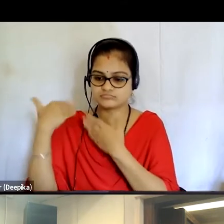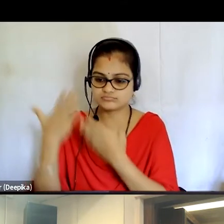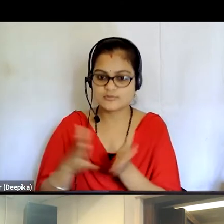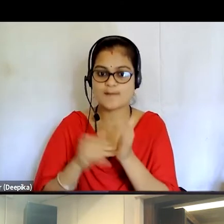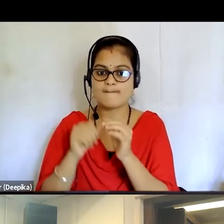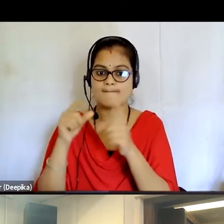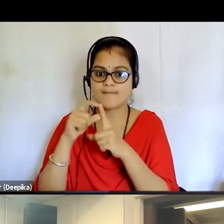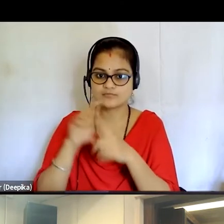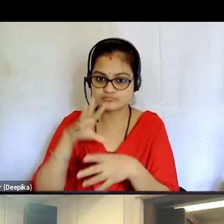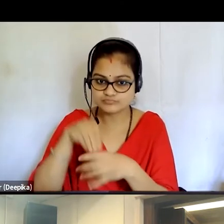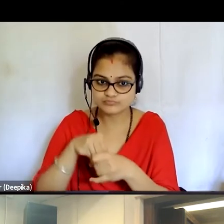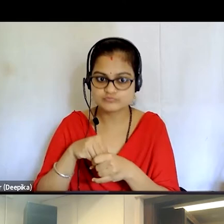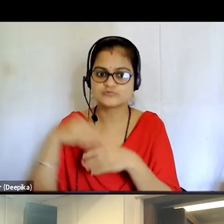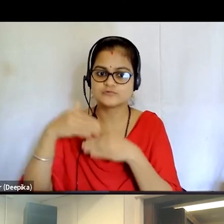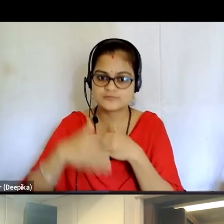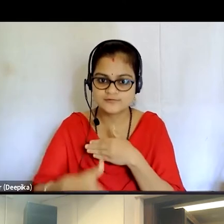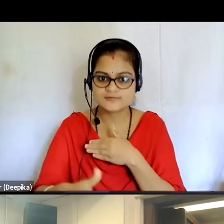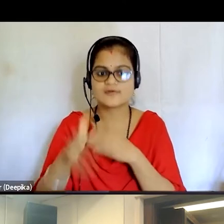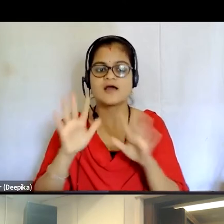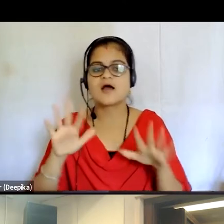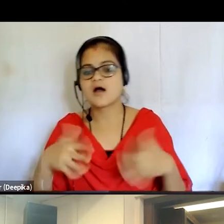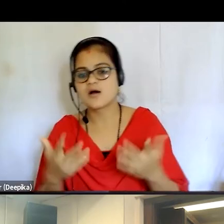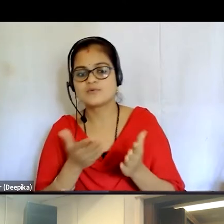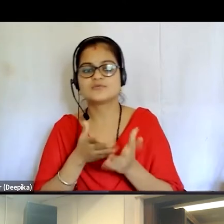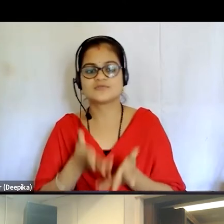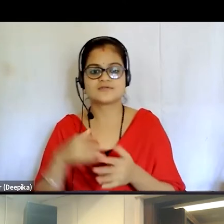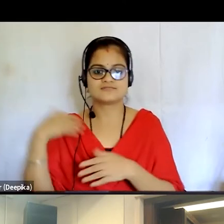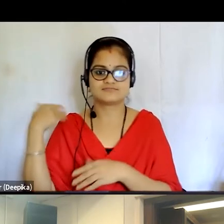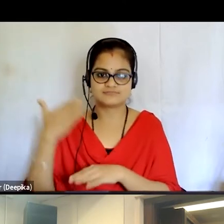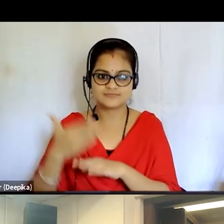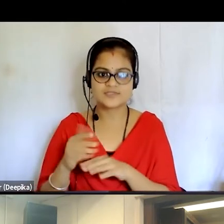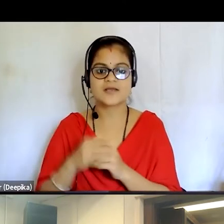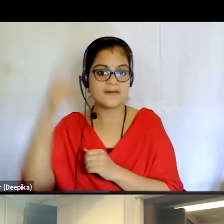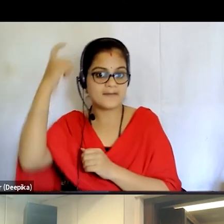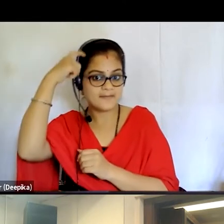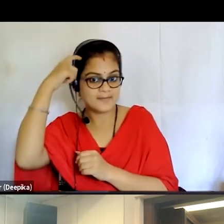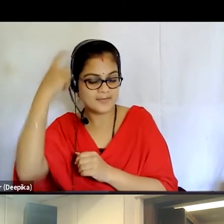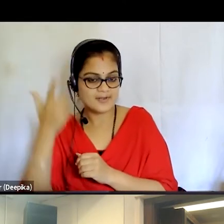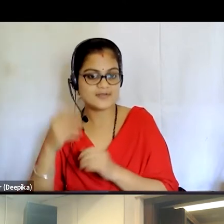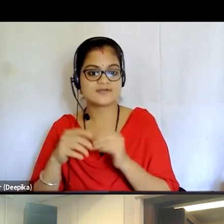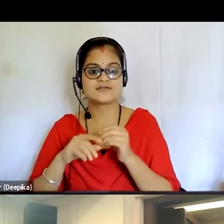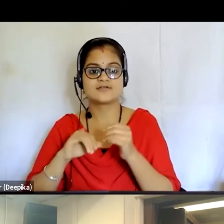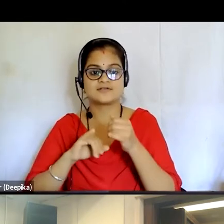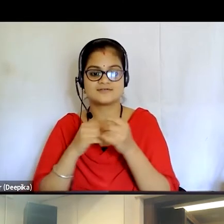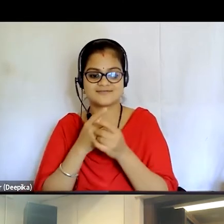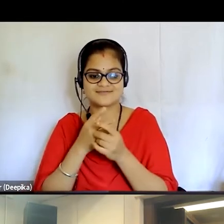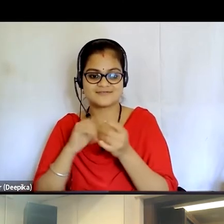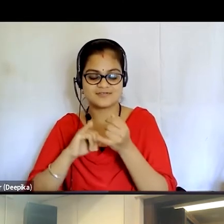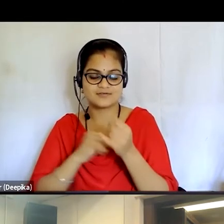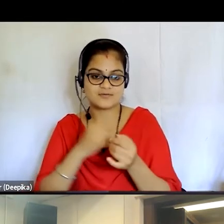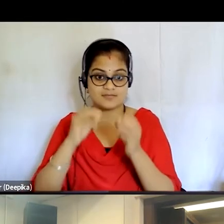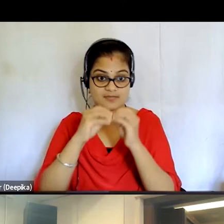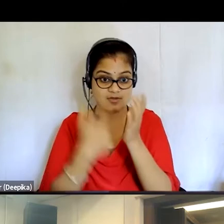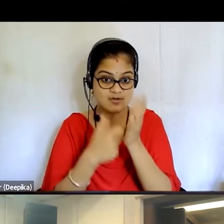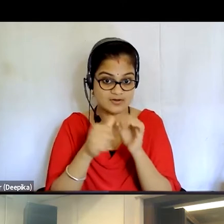Mogo. Because I remember we went through these several sessions of brainstorming between the two teams, where we first explored